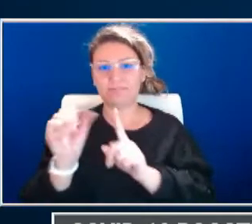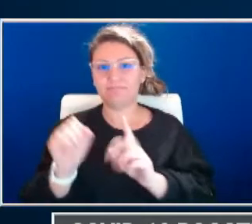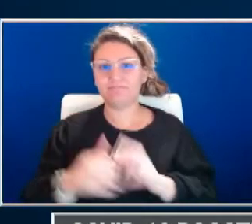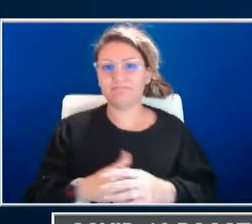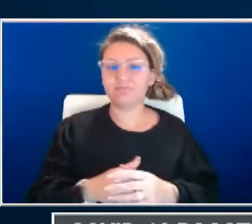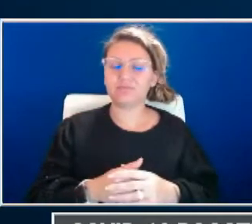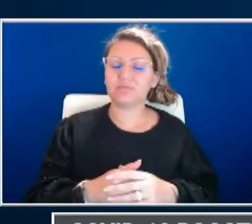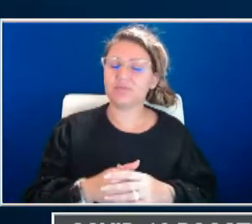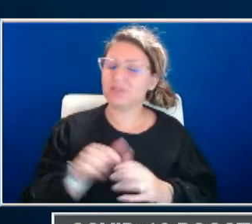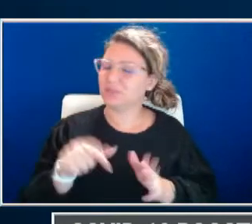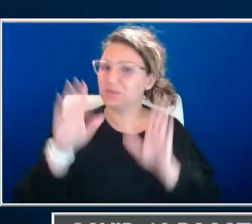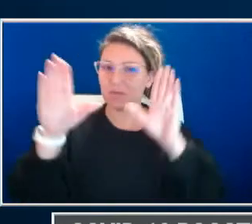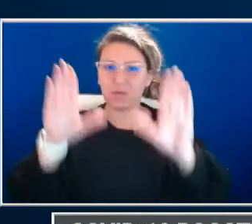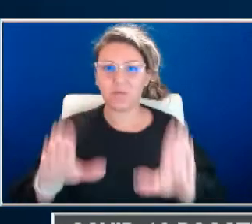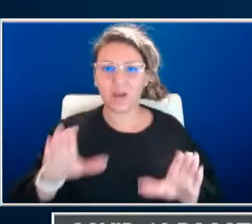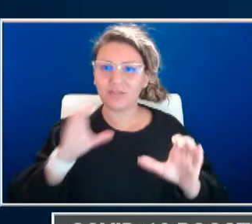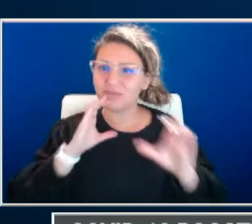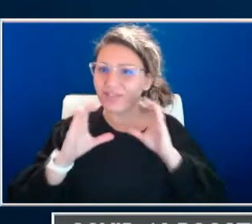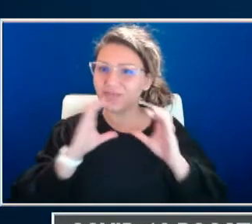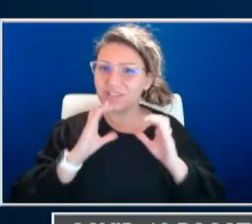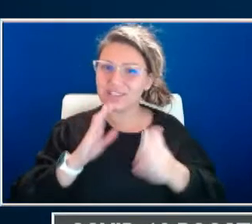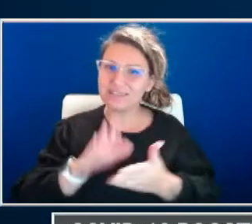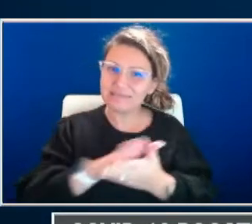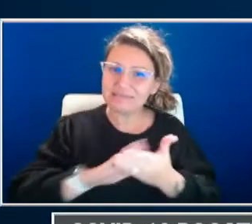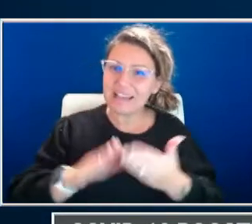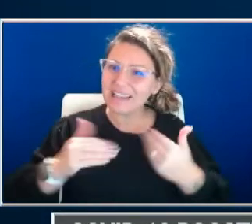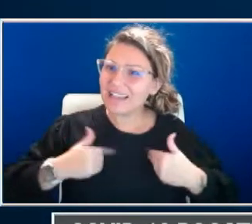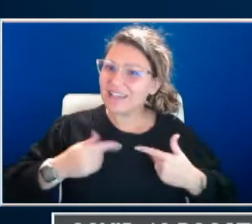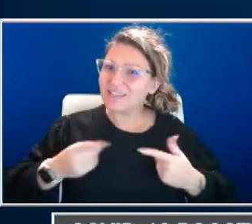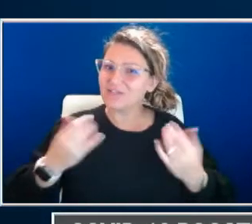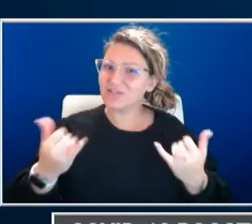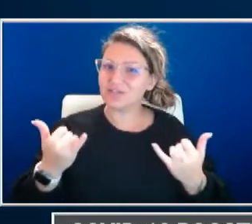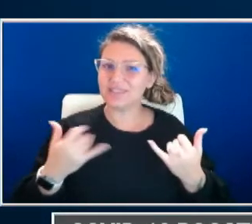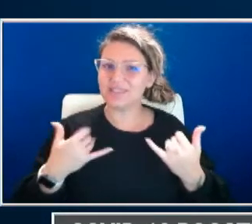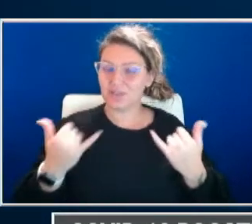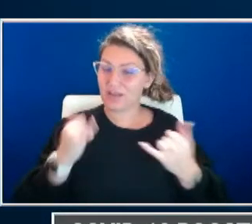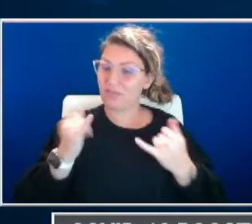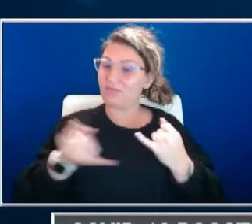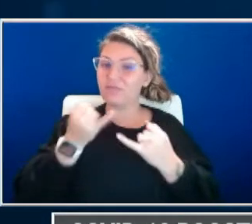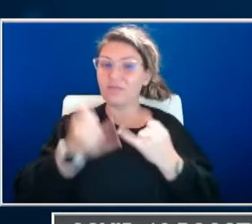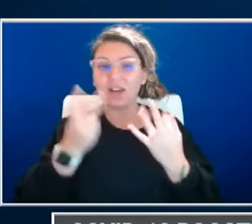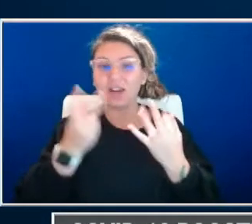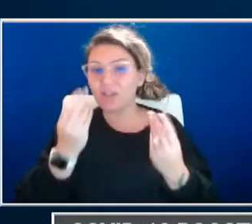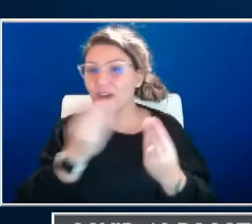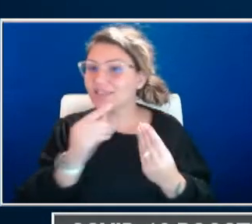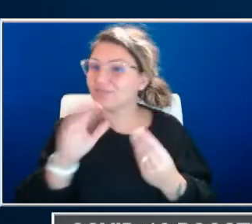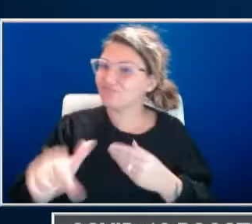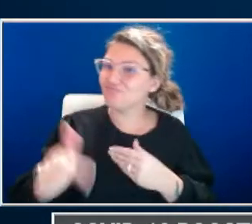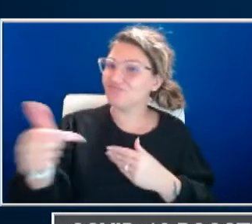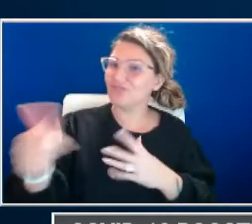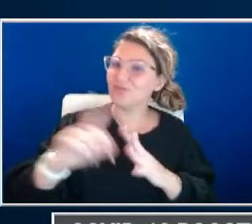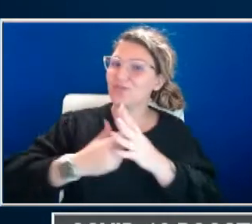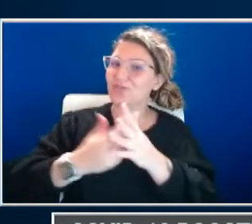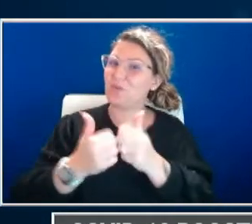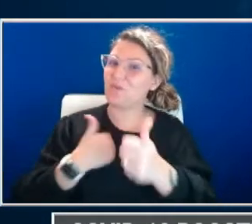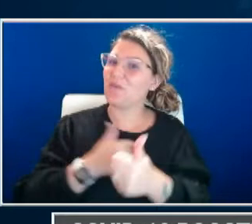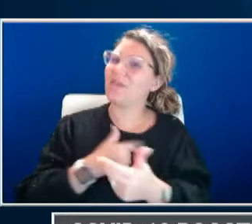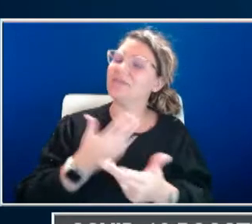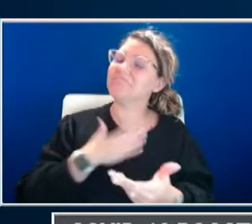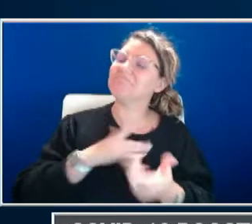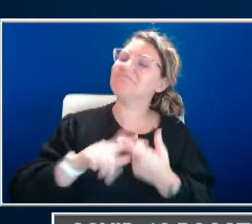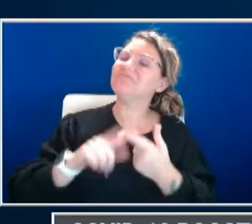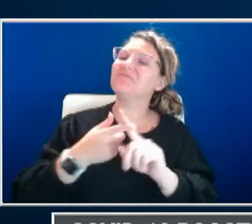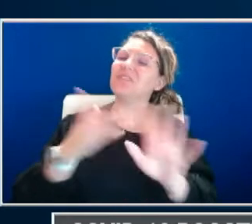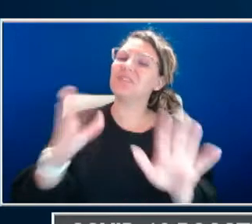great conversation, and so nice to have you on with us, Vince. We're going to get to our final thoughts, and I'm going to let you start with us, my friend. Just what do you want us to know, and just your